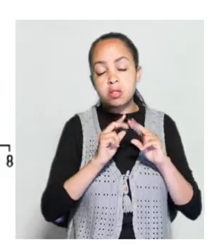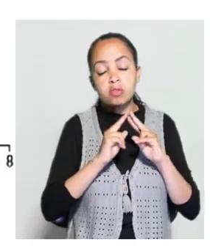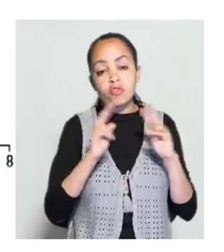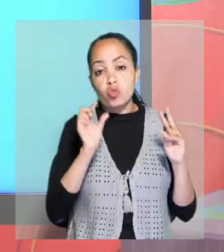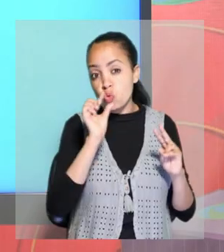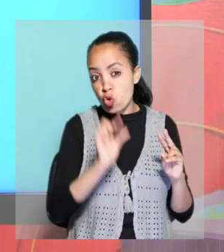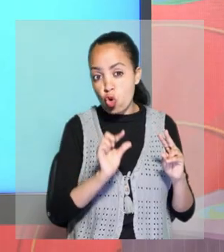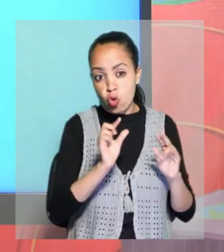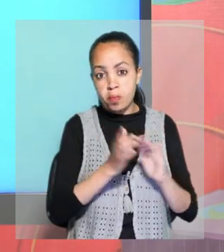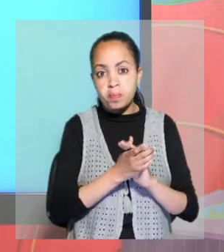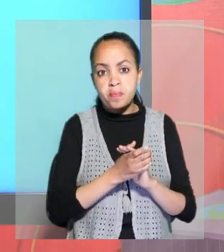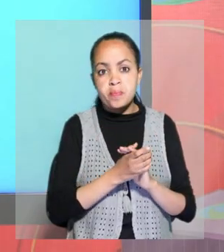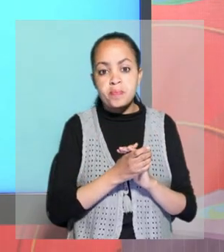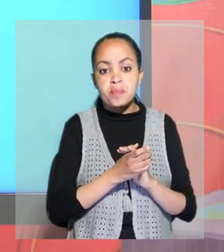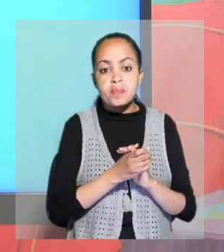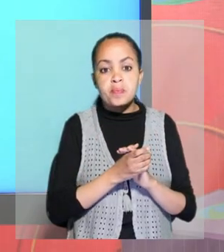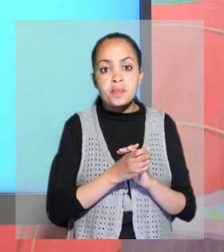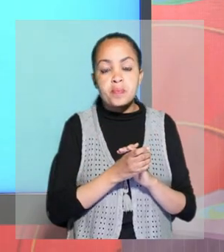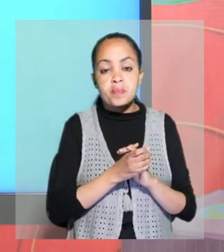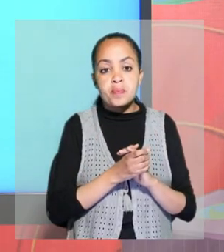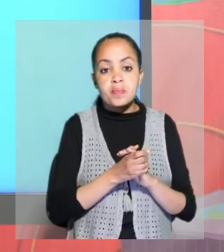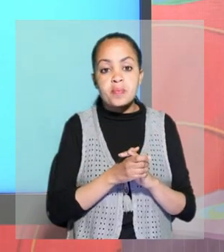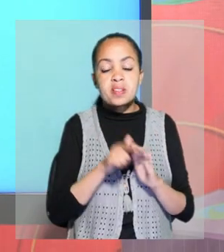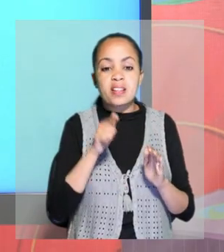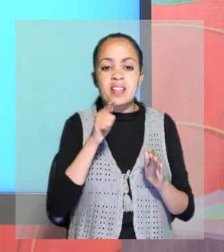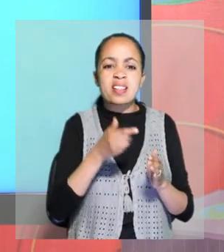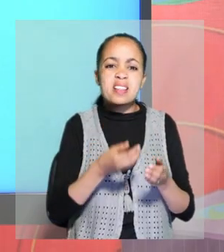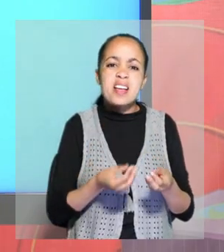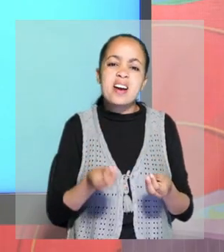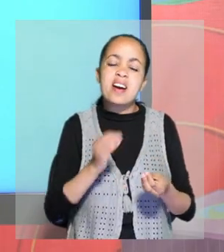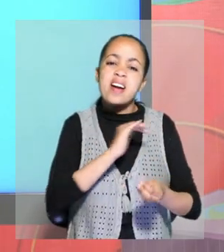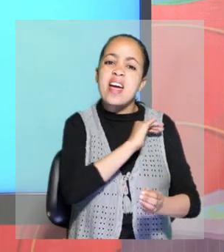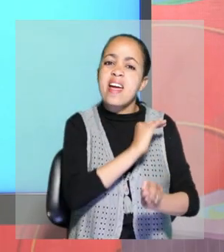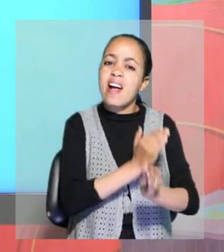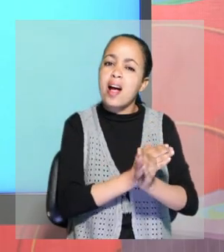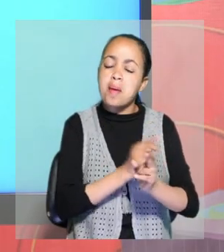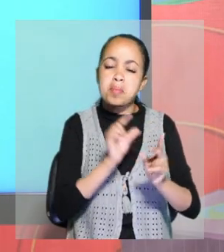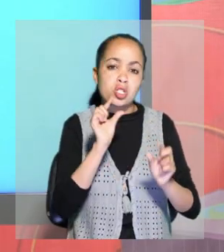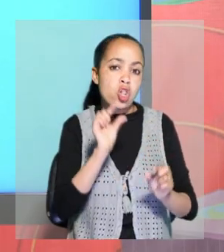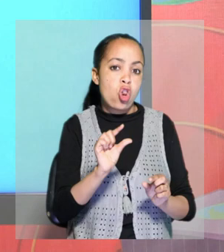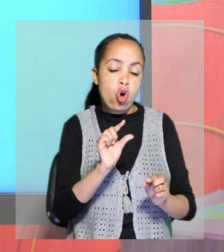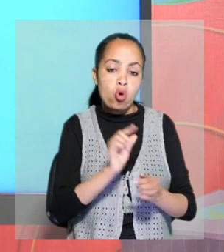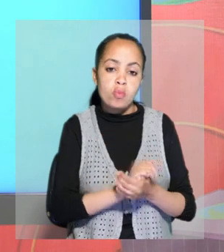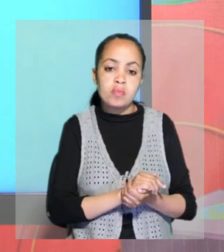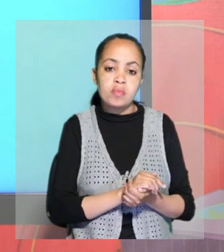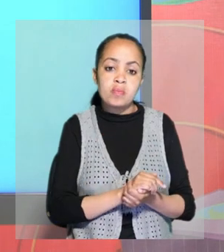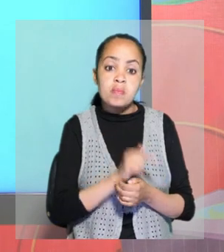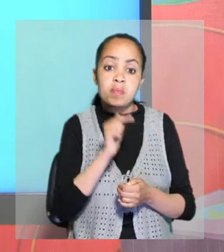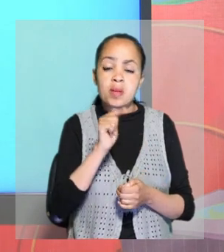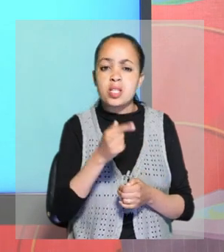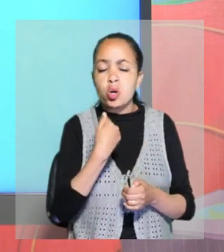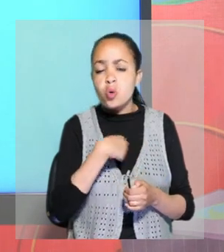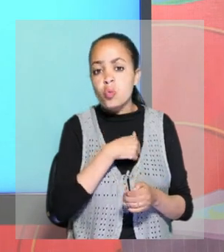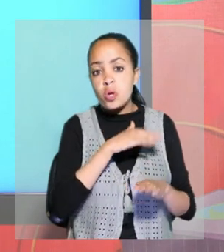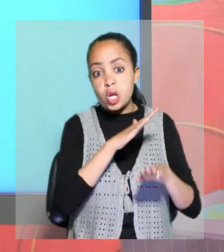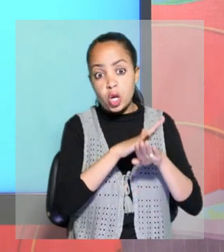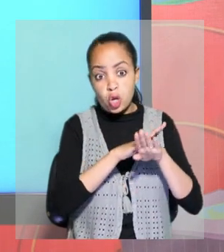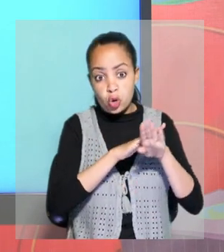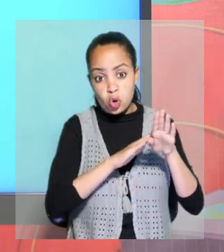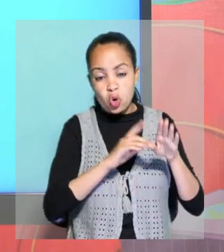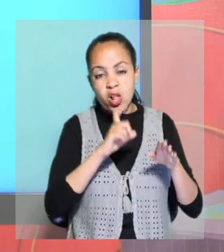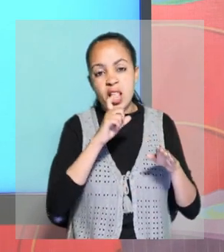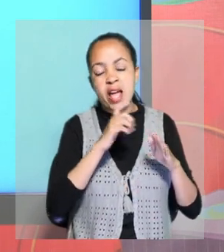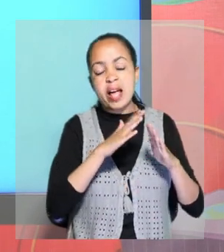again. The per capita income of this country become low again. By that, we call this one is